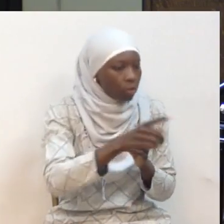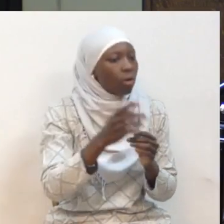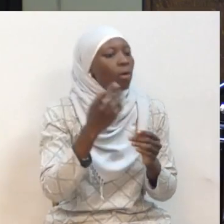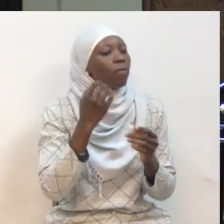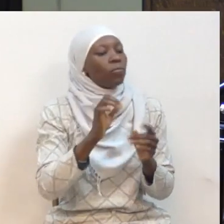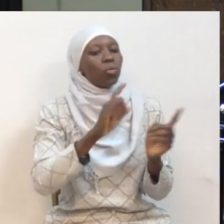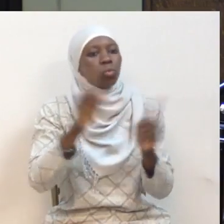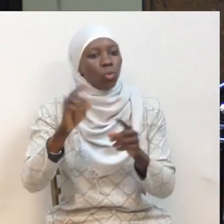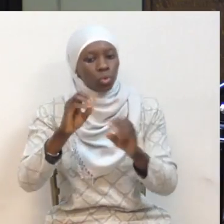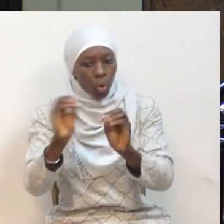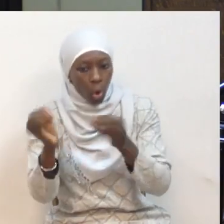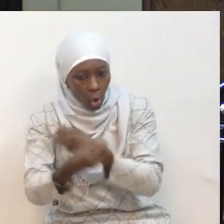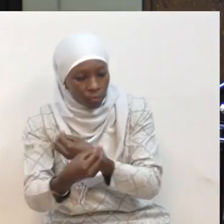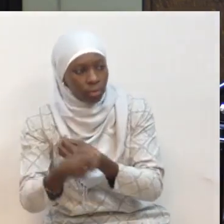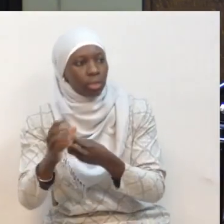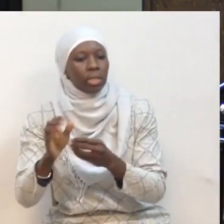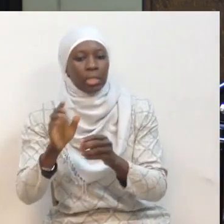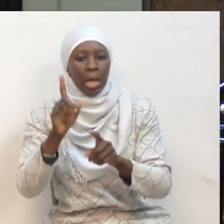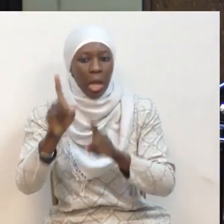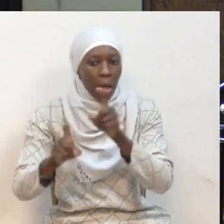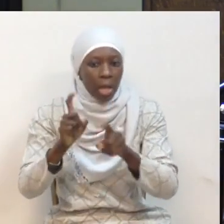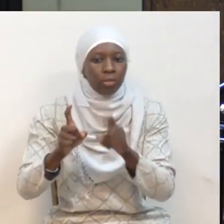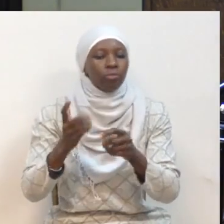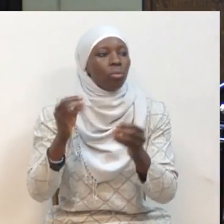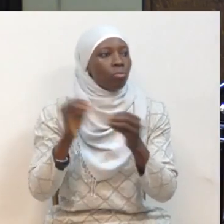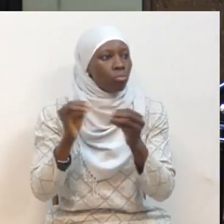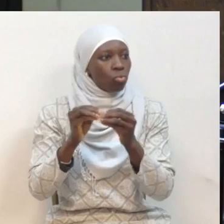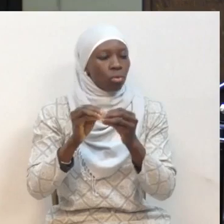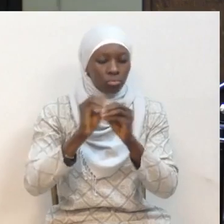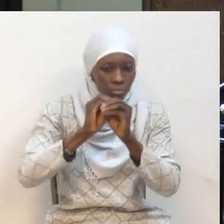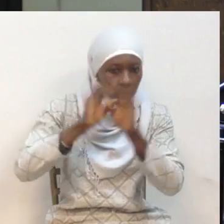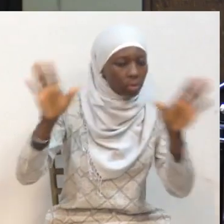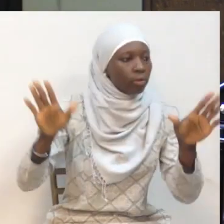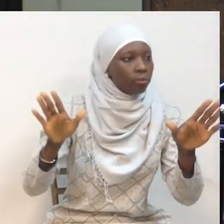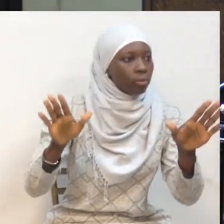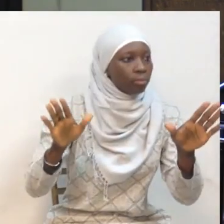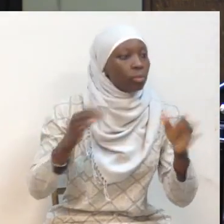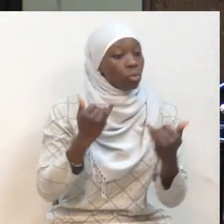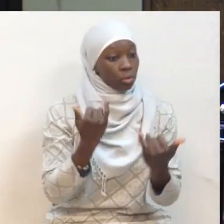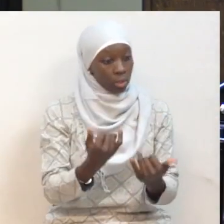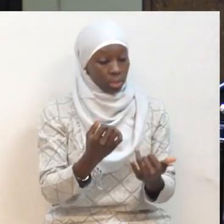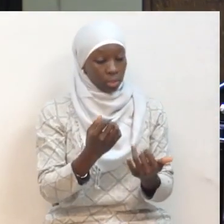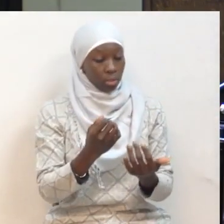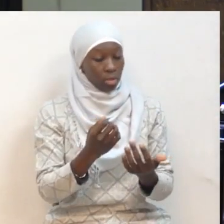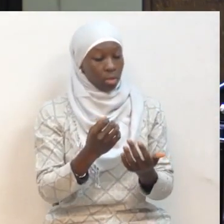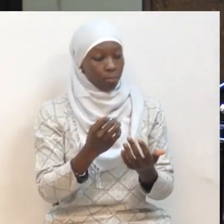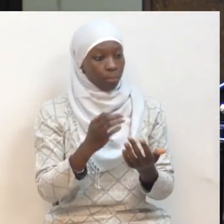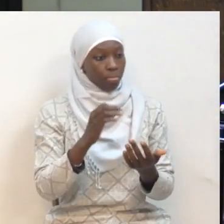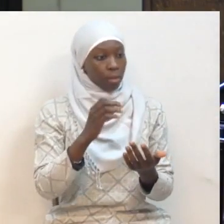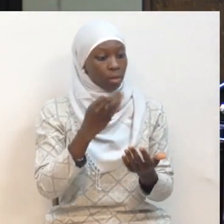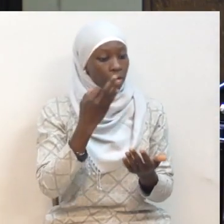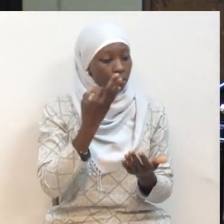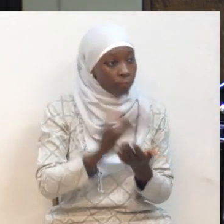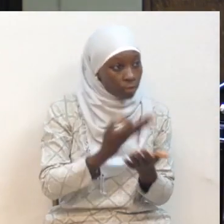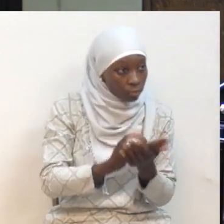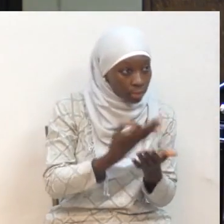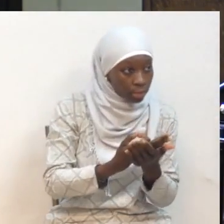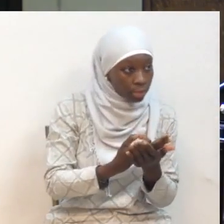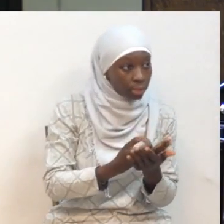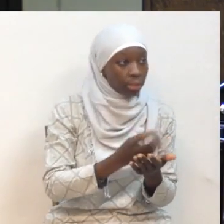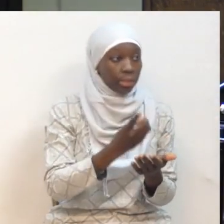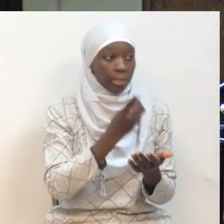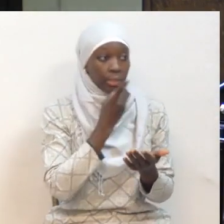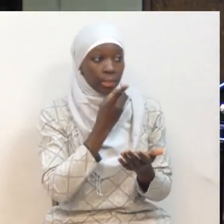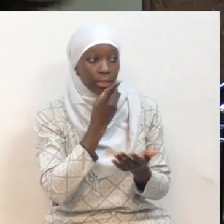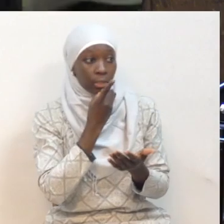at Dunya Restaurant on Stevens Road, which is in Alexandria, Virginia. You